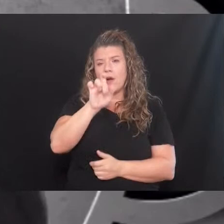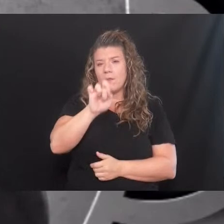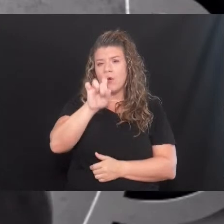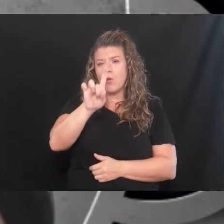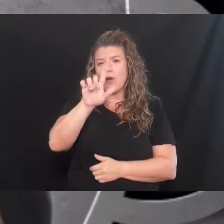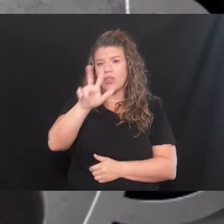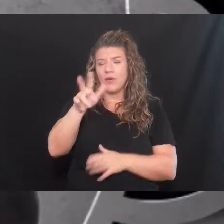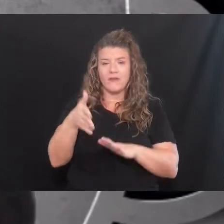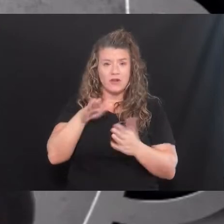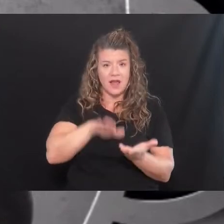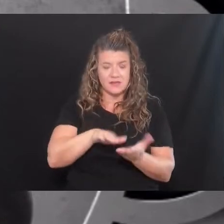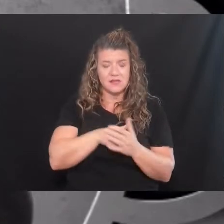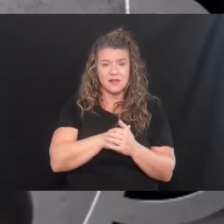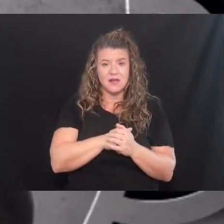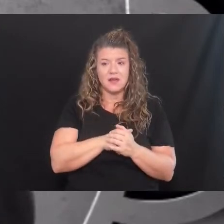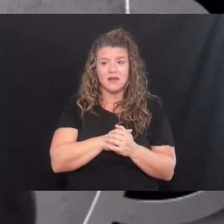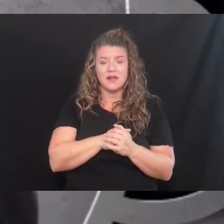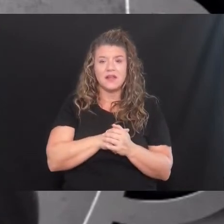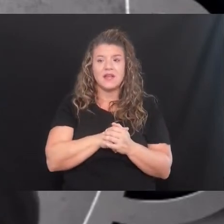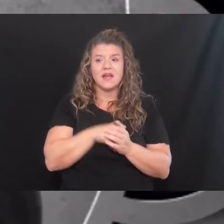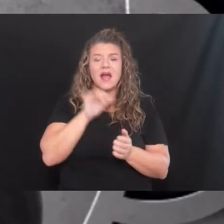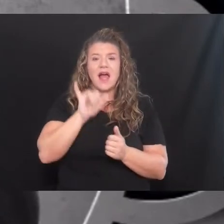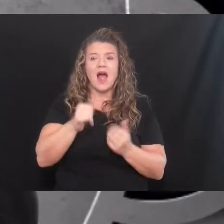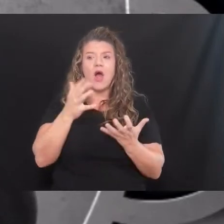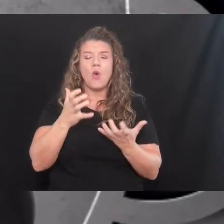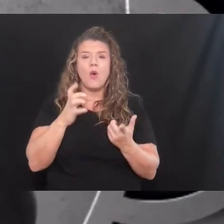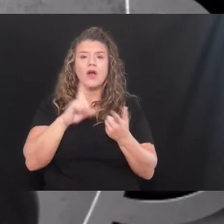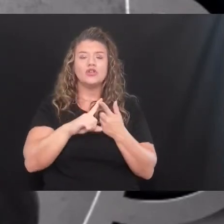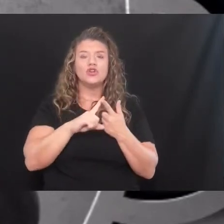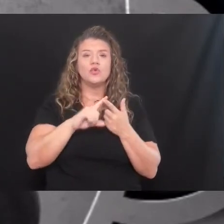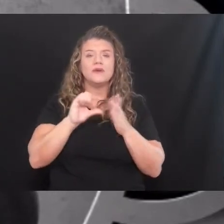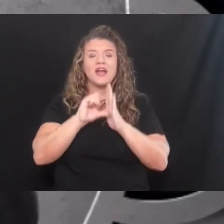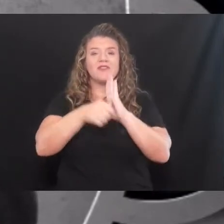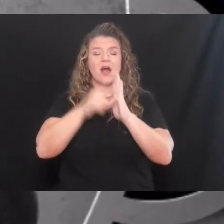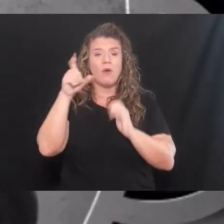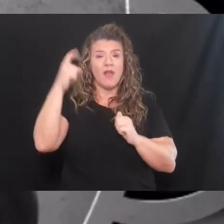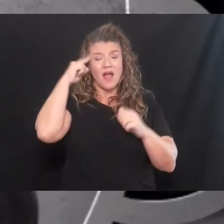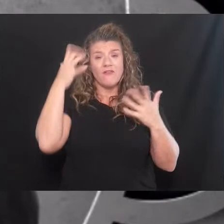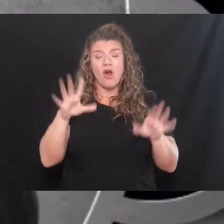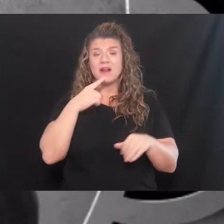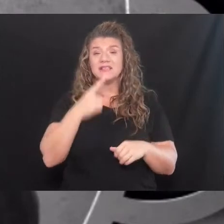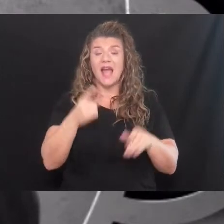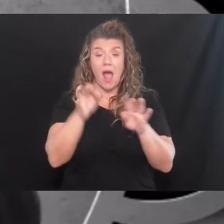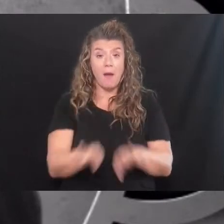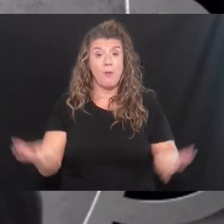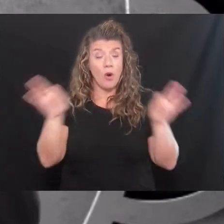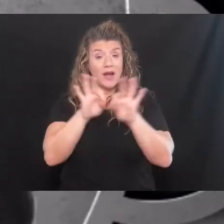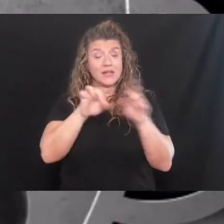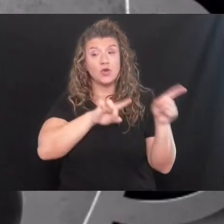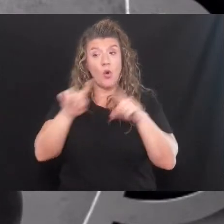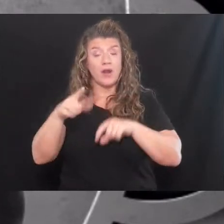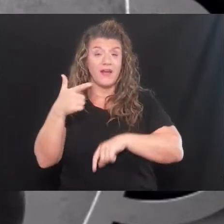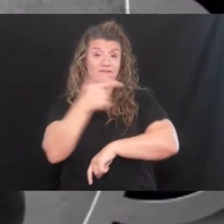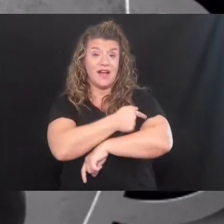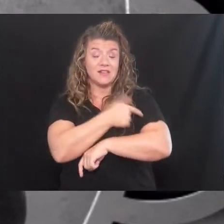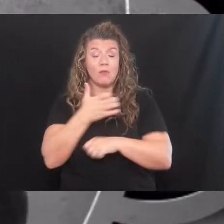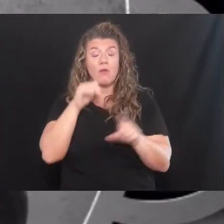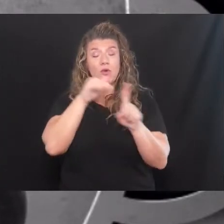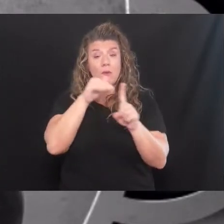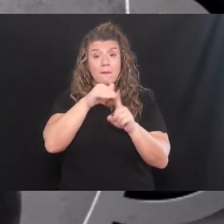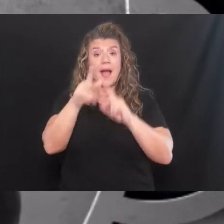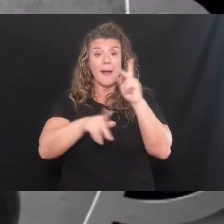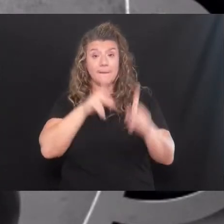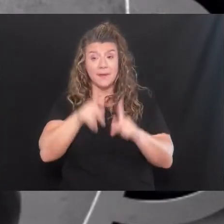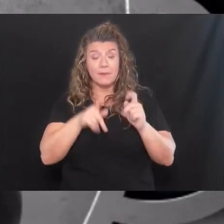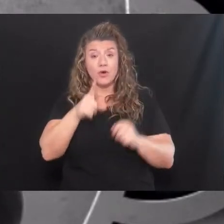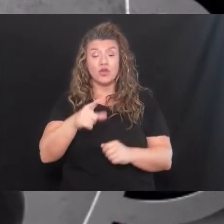of our deaths. That just wants to go into what the governor stated earlier about how important getting vaccinated is, and we do want to remind people that we do